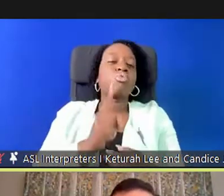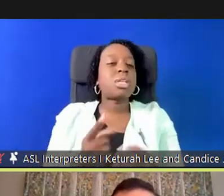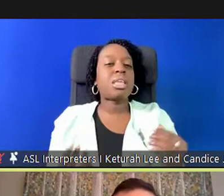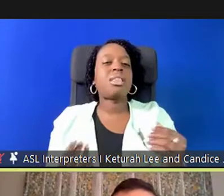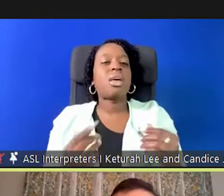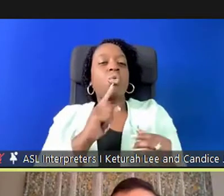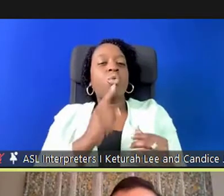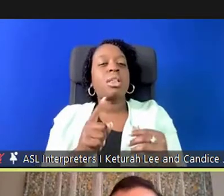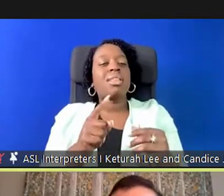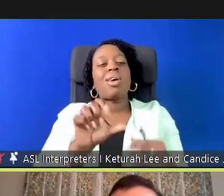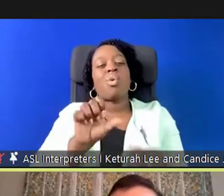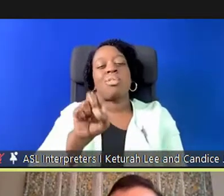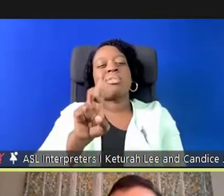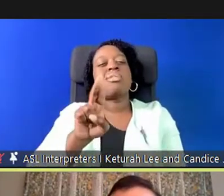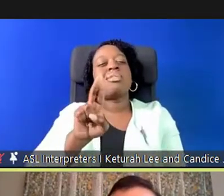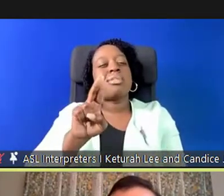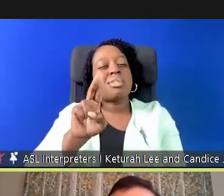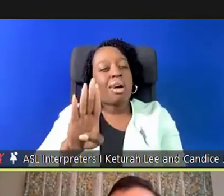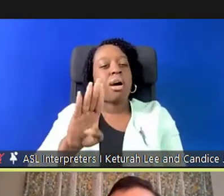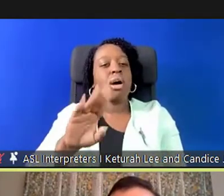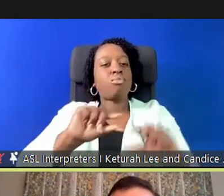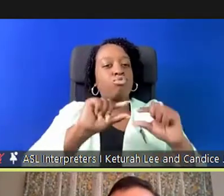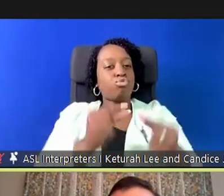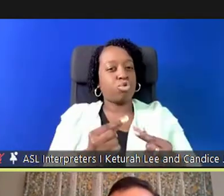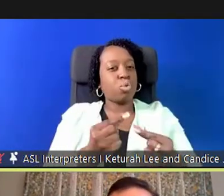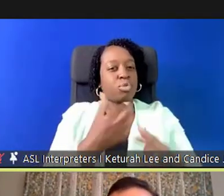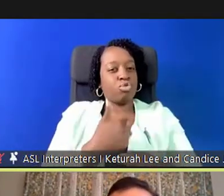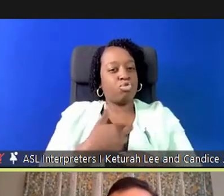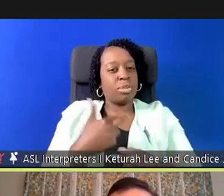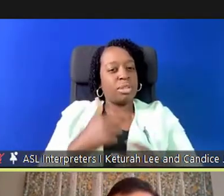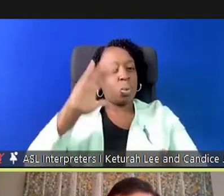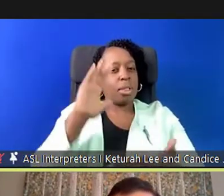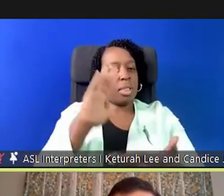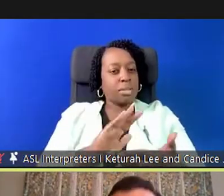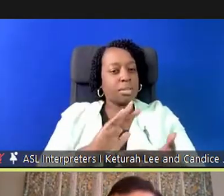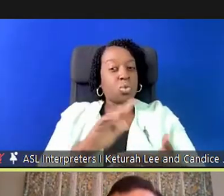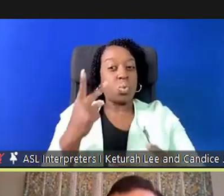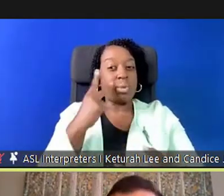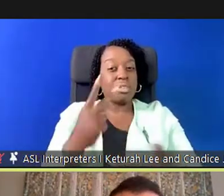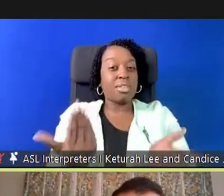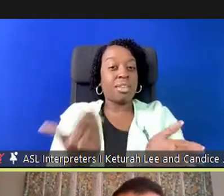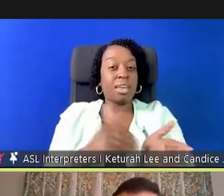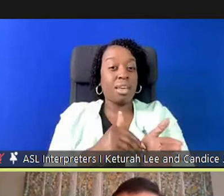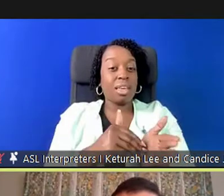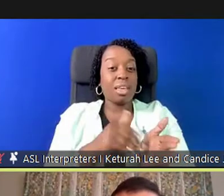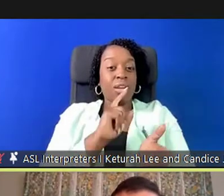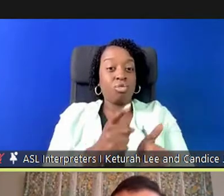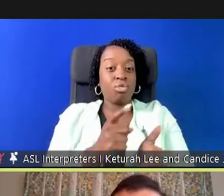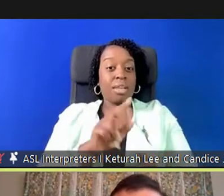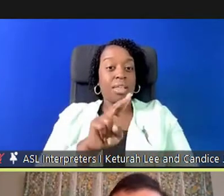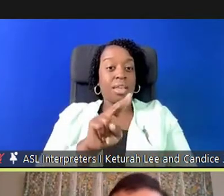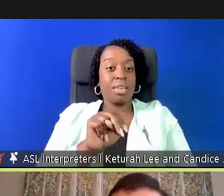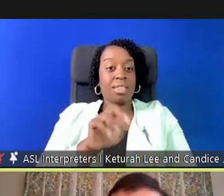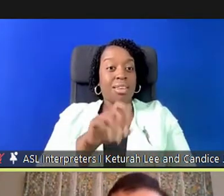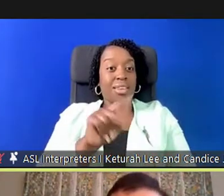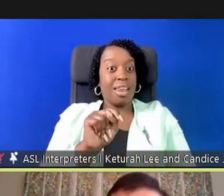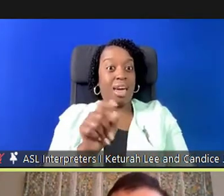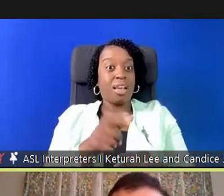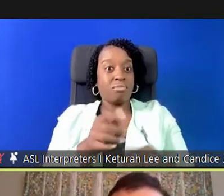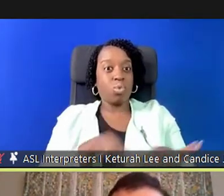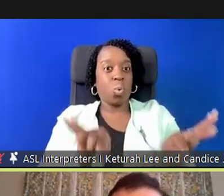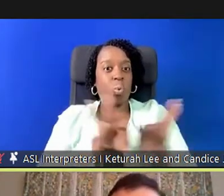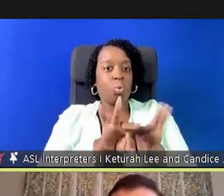that were common to both loneliness and isolation. That included, again, net worth, which was the strongest risk factor